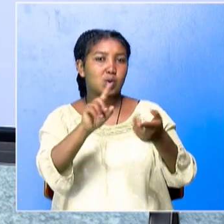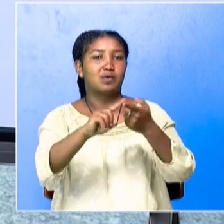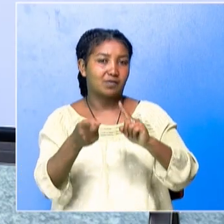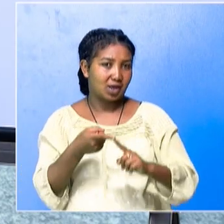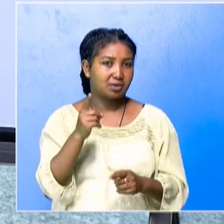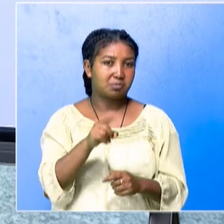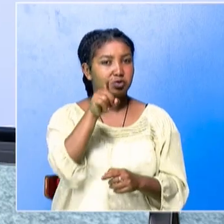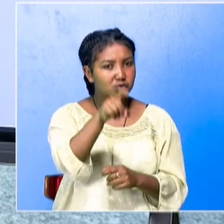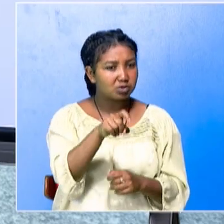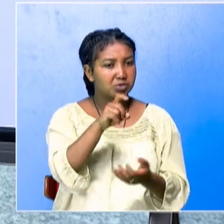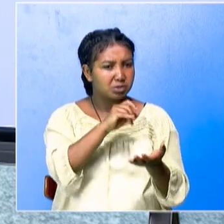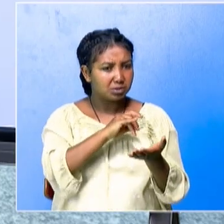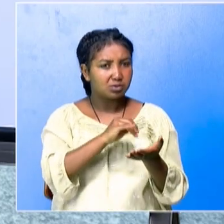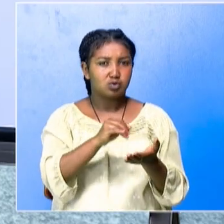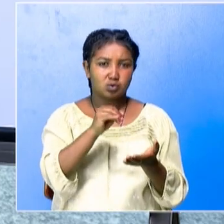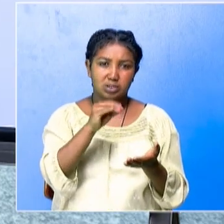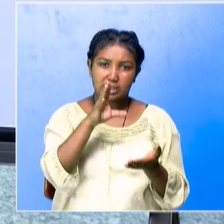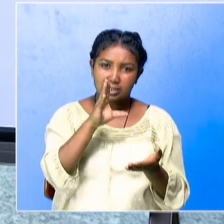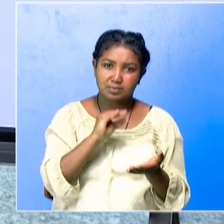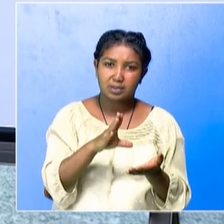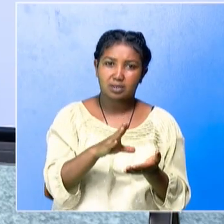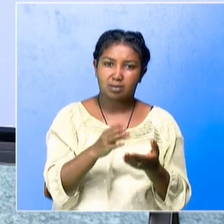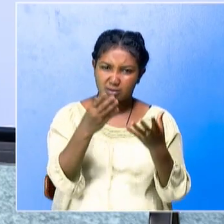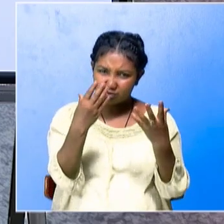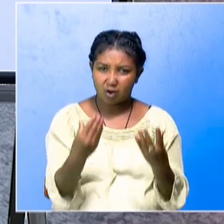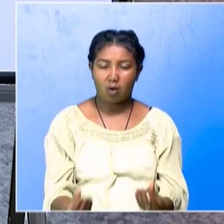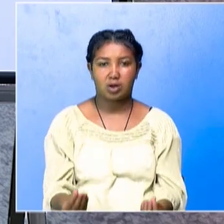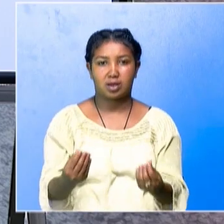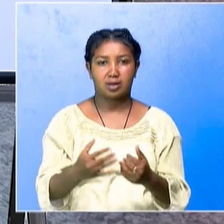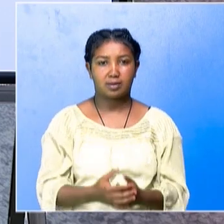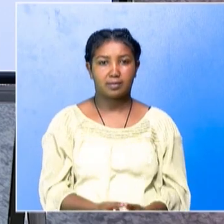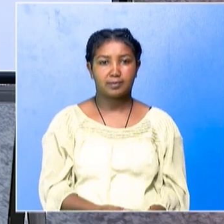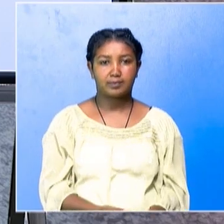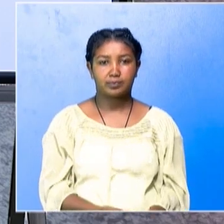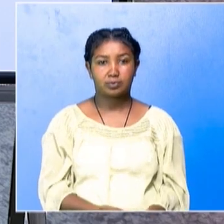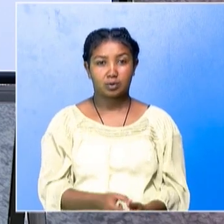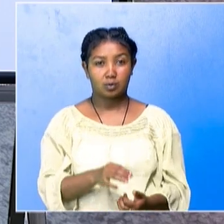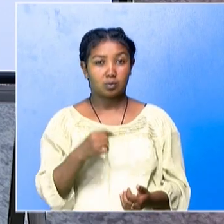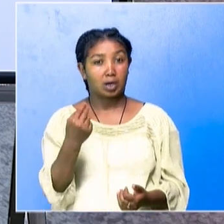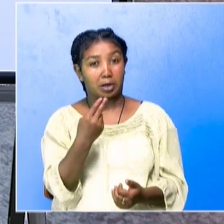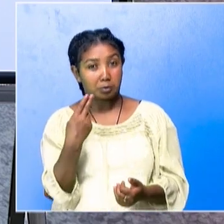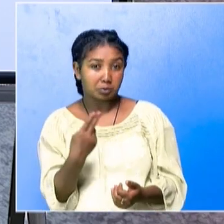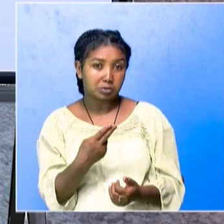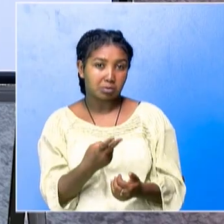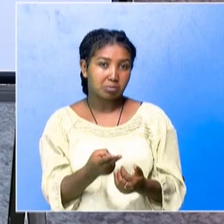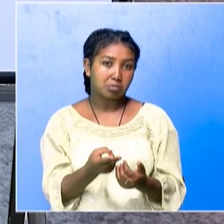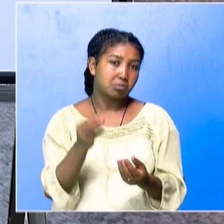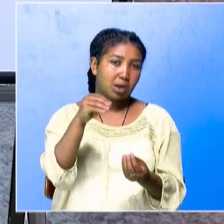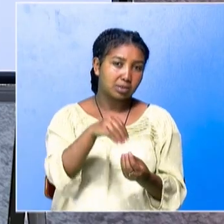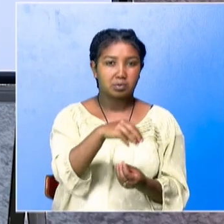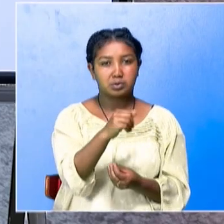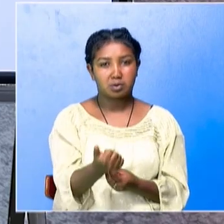friend. You should speak slowly. We can use add and